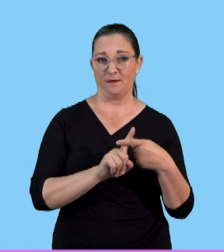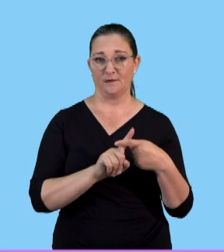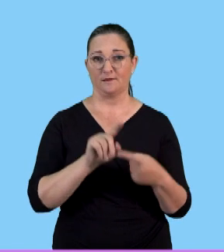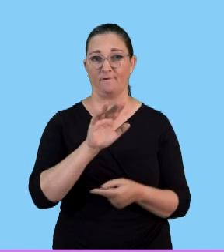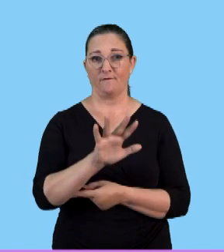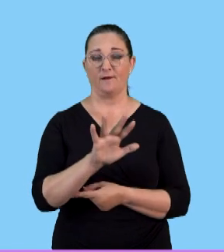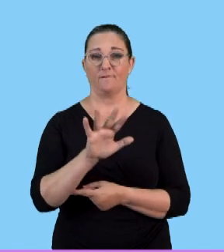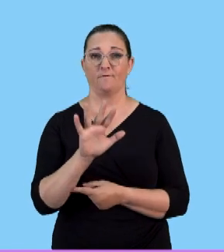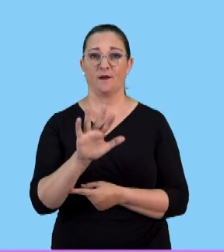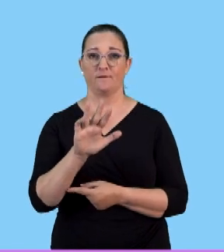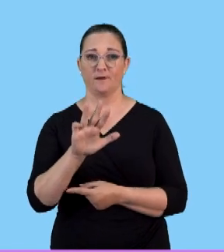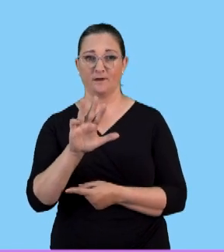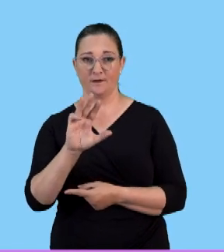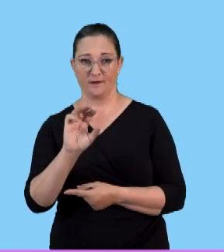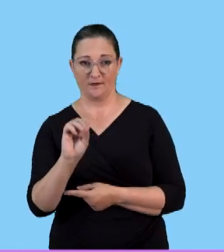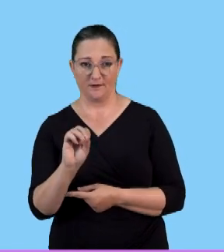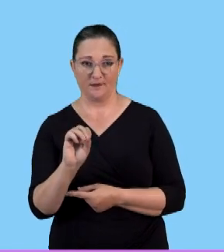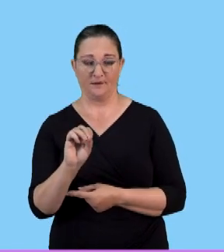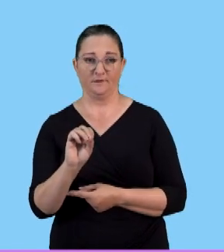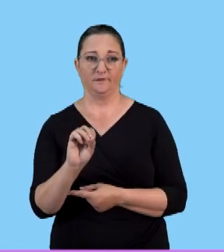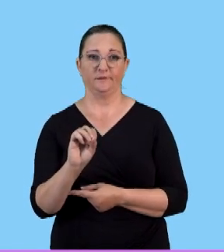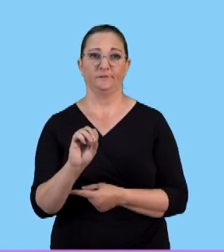3,267 plus